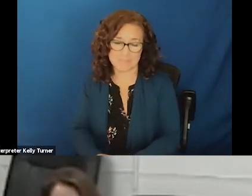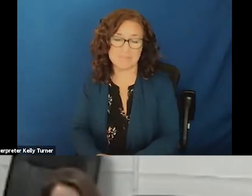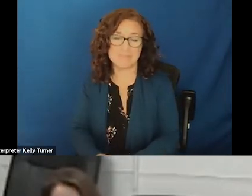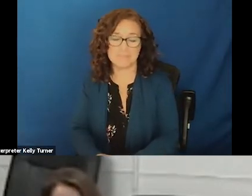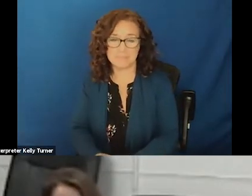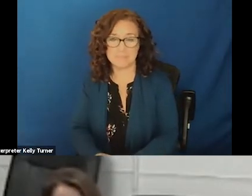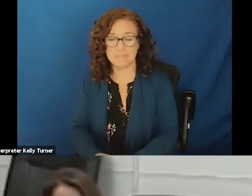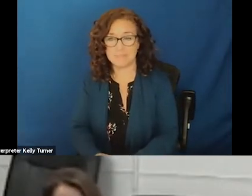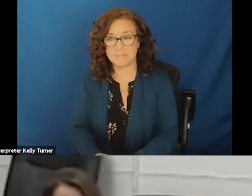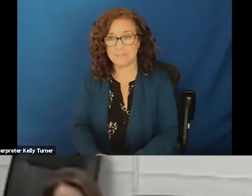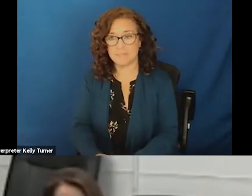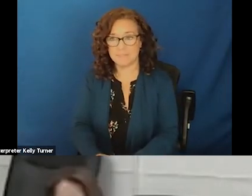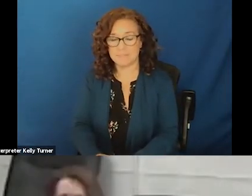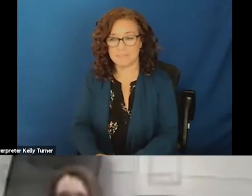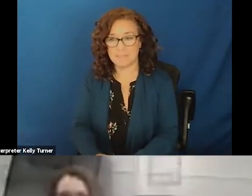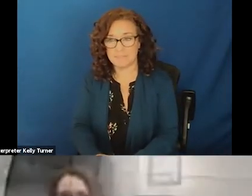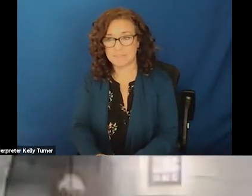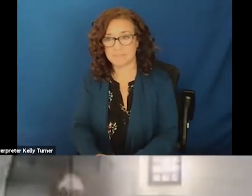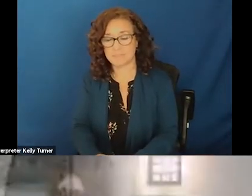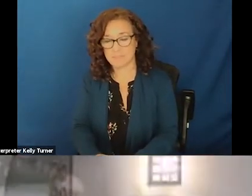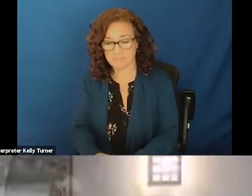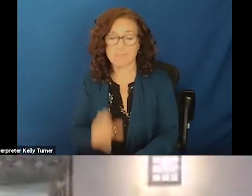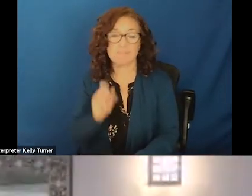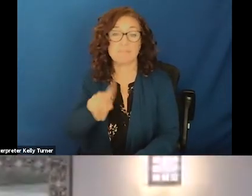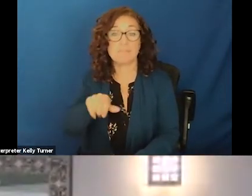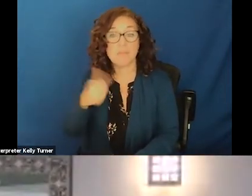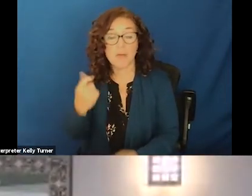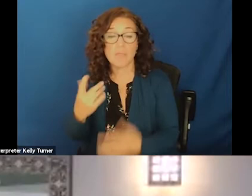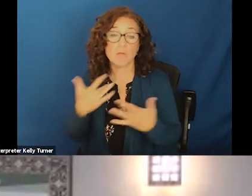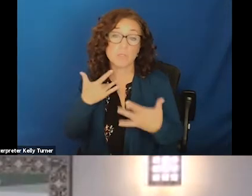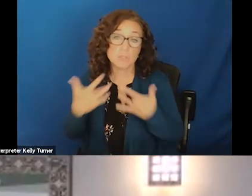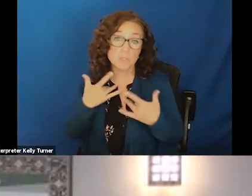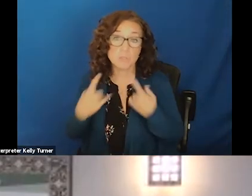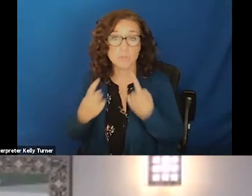Board members, any other concerns, questions, or comments?